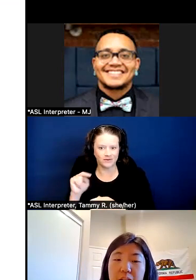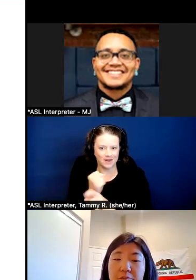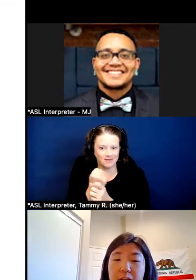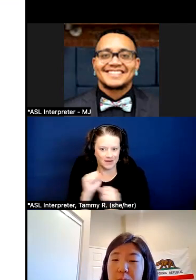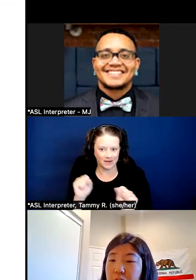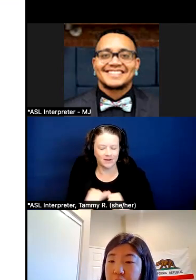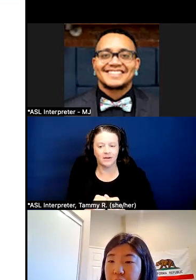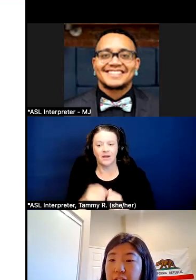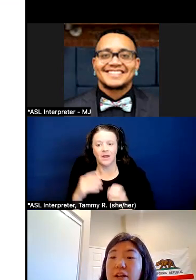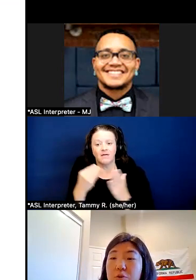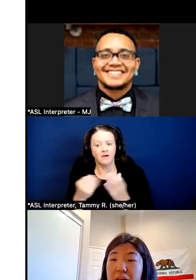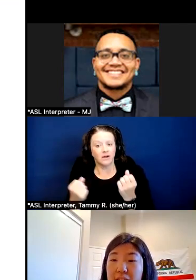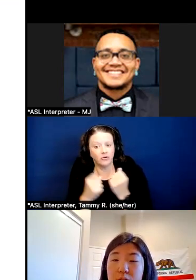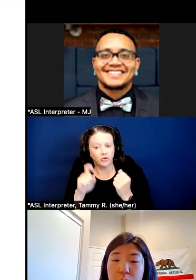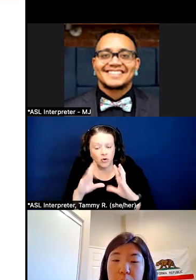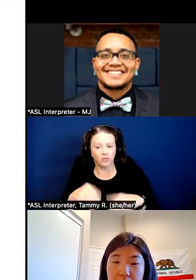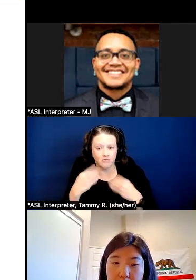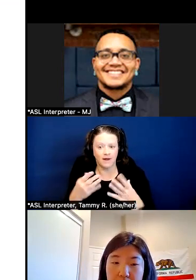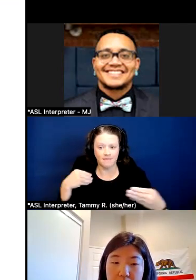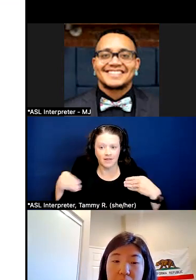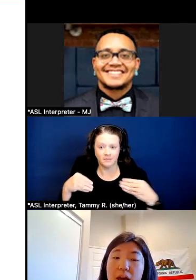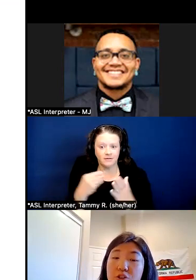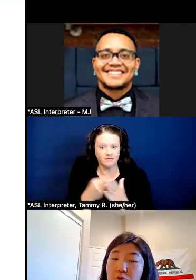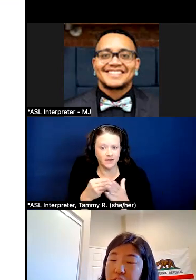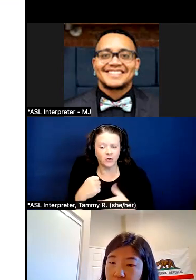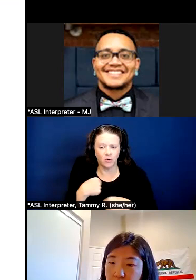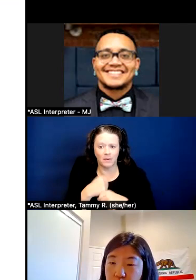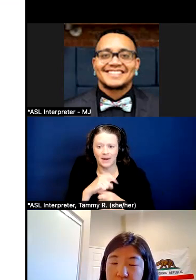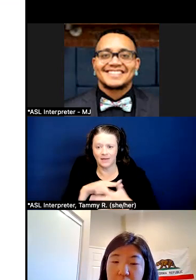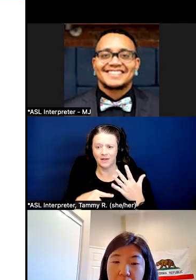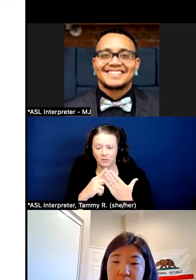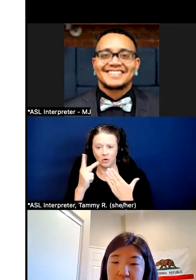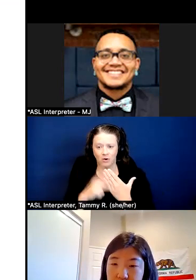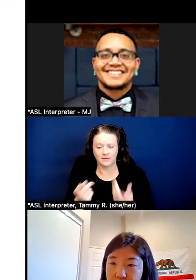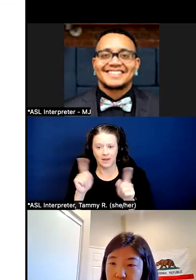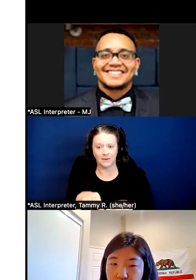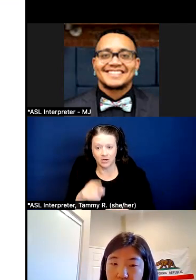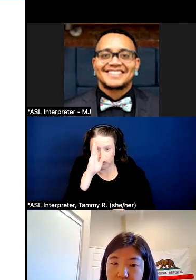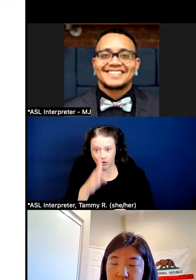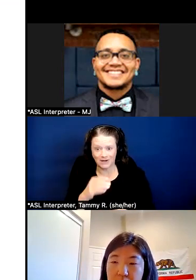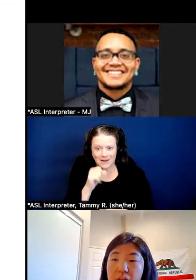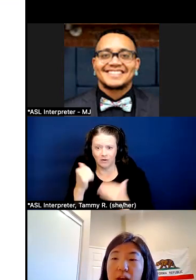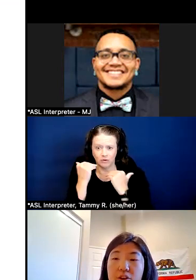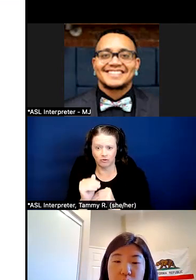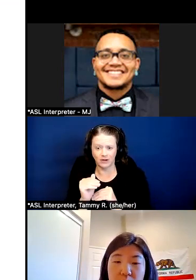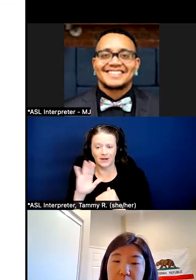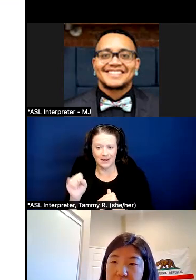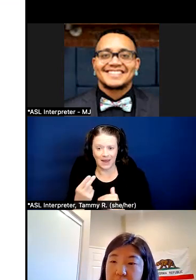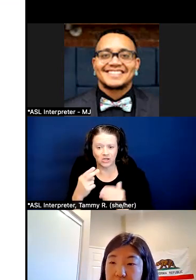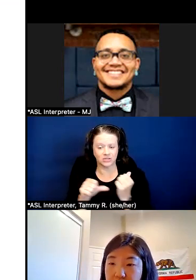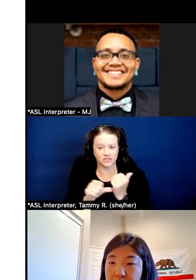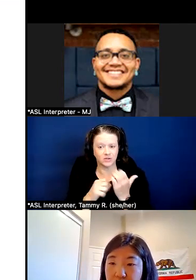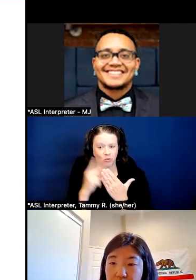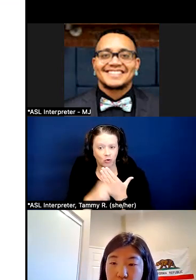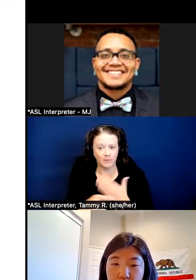should provide flexible funding to make these programs happen. Direct unrestricted cash assistance programs,